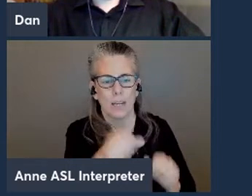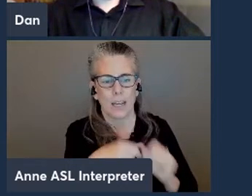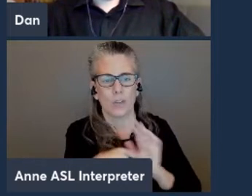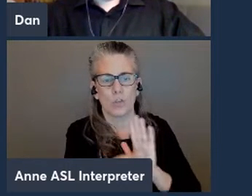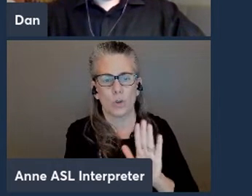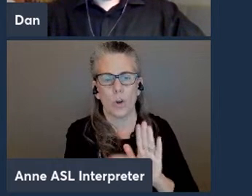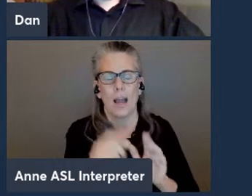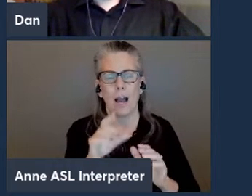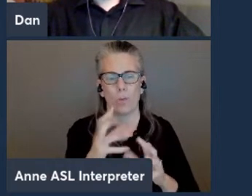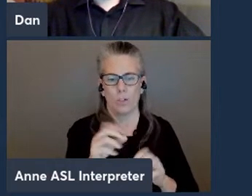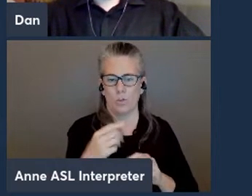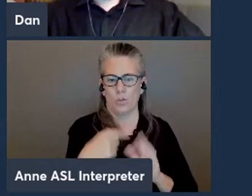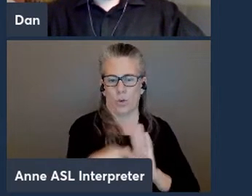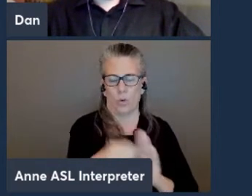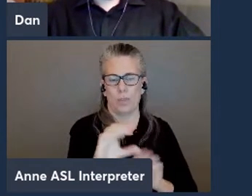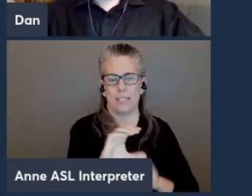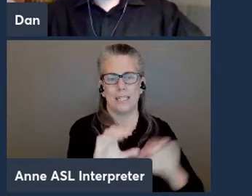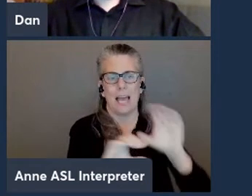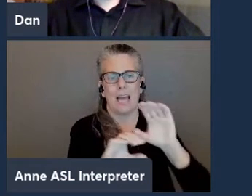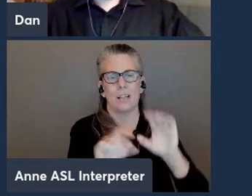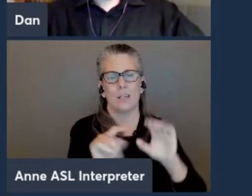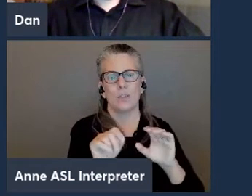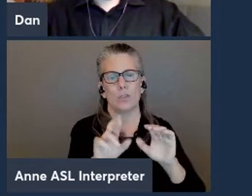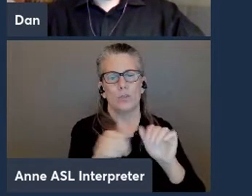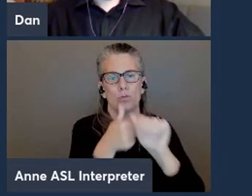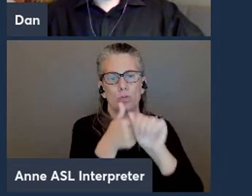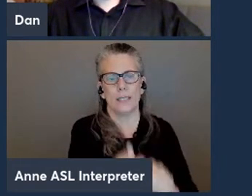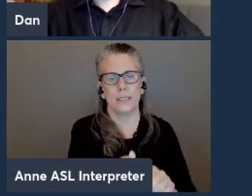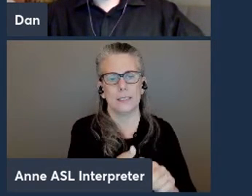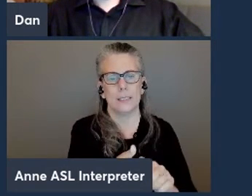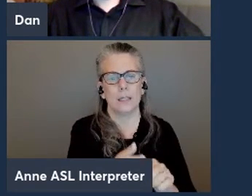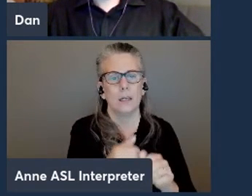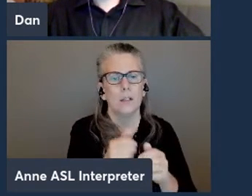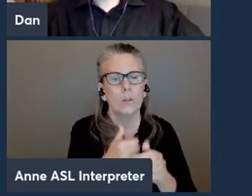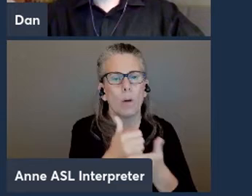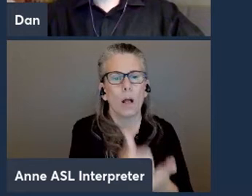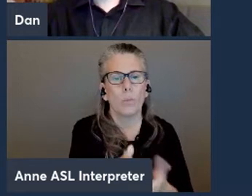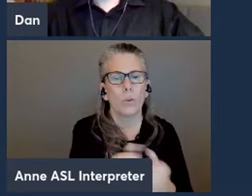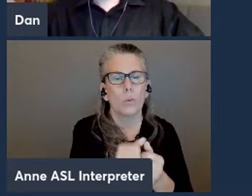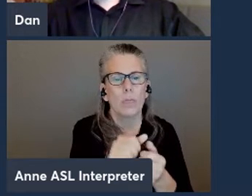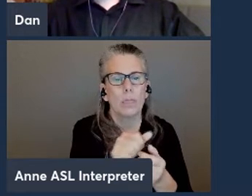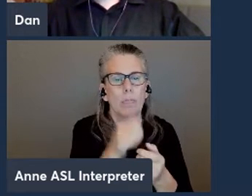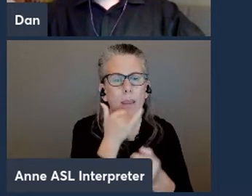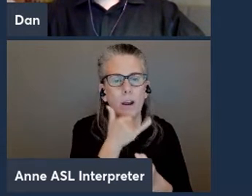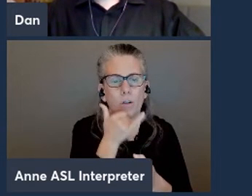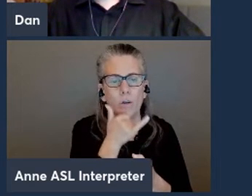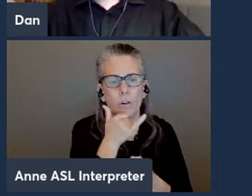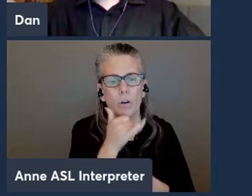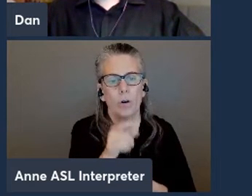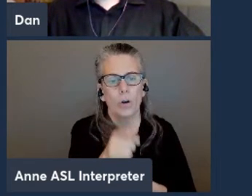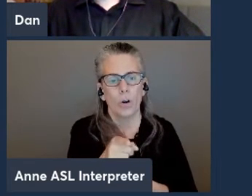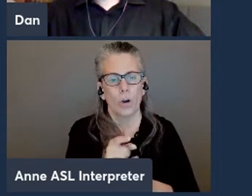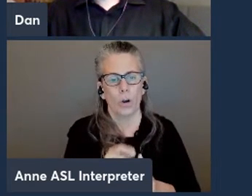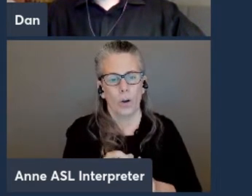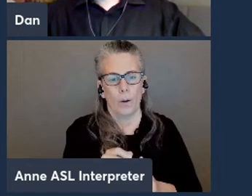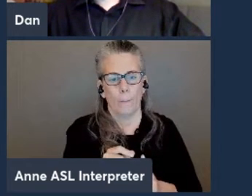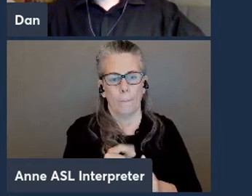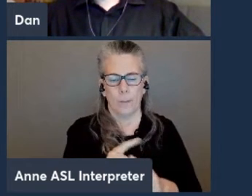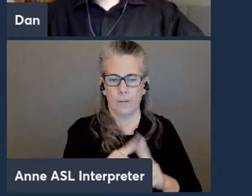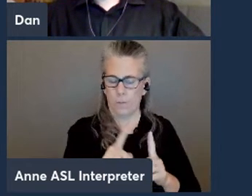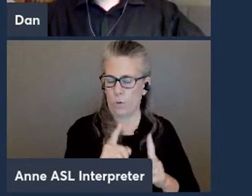wanted to show you associated with this error to help you reproduce that issue. So for the code